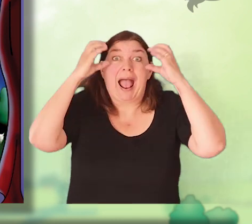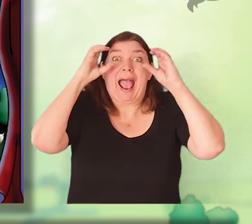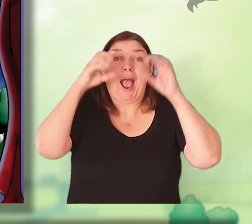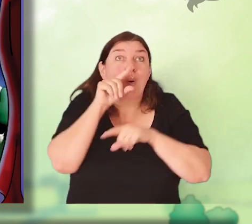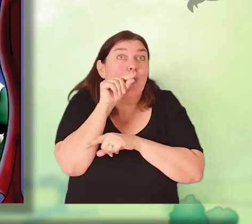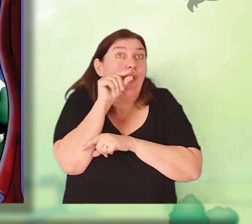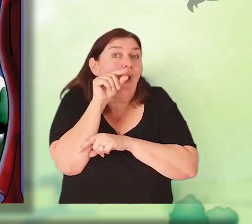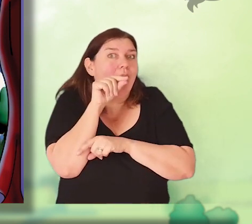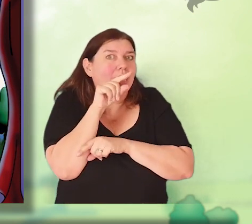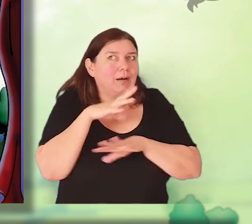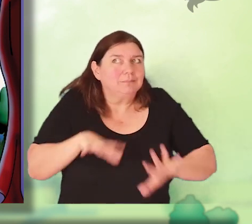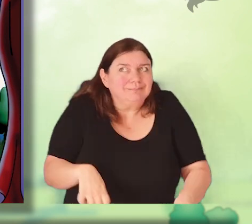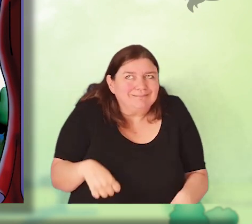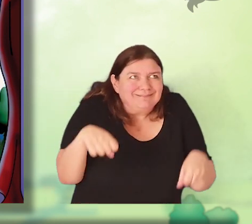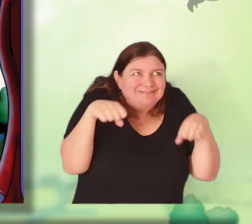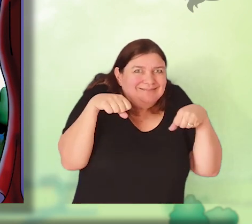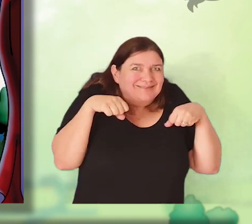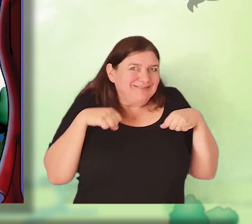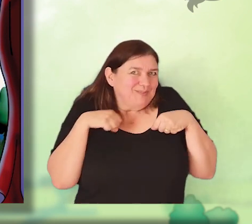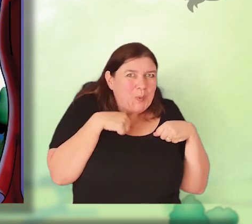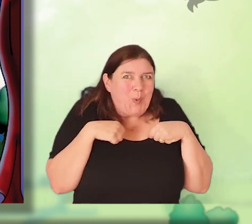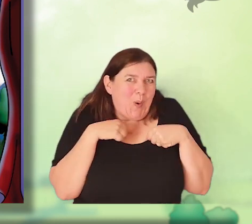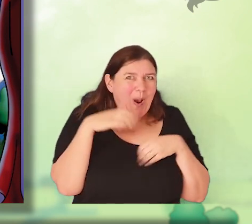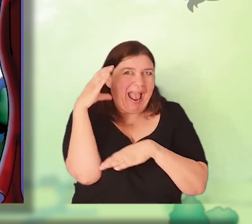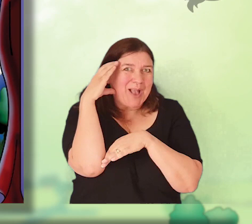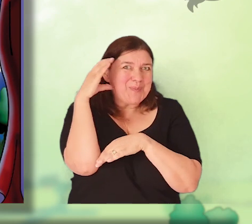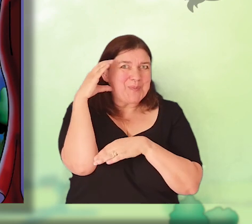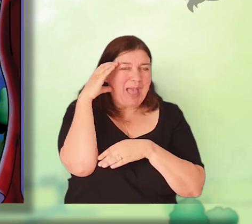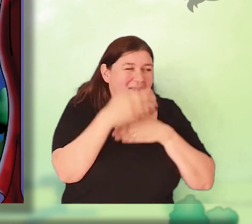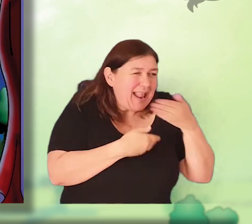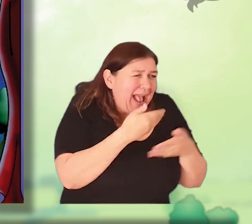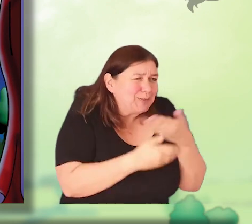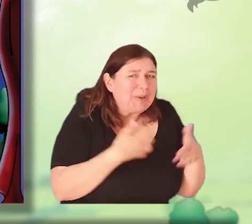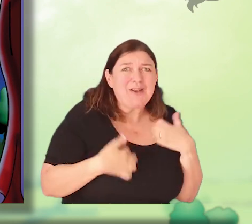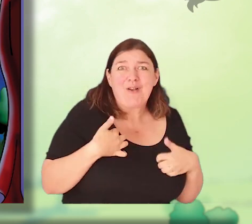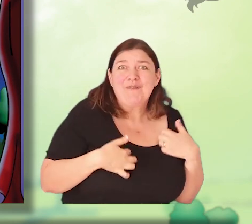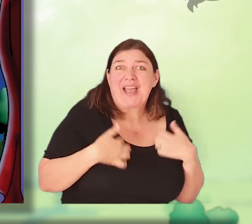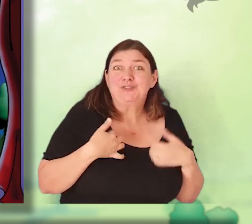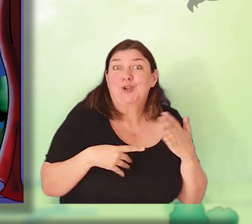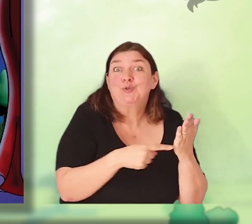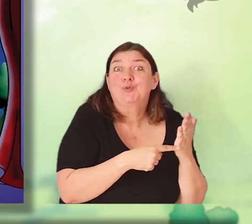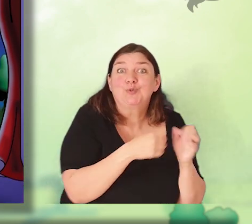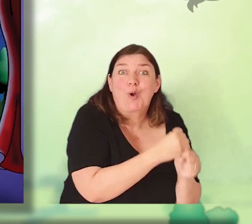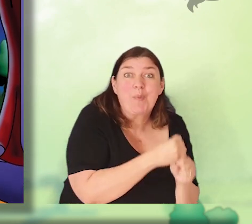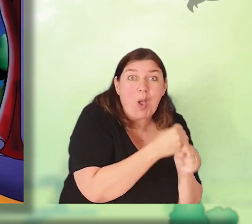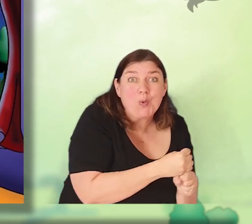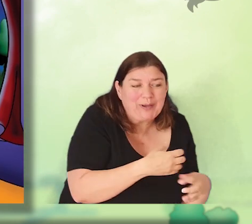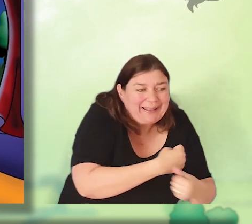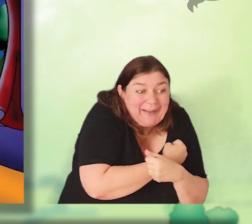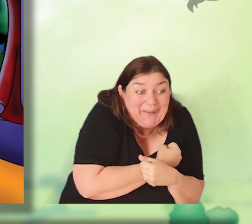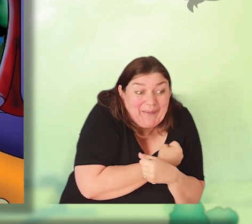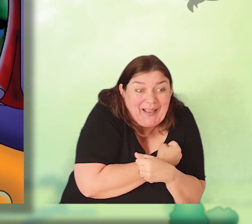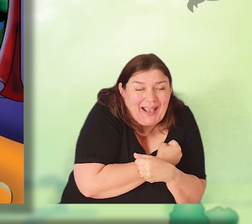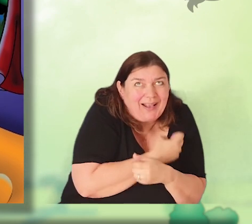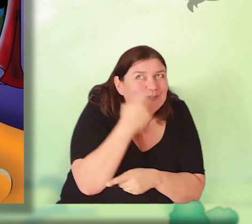Molly pulled up the covers and snuggled into bed. She told her toy pony of the adventure she'd had. As she thought about